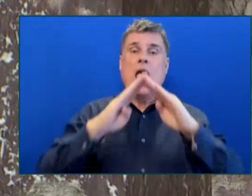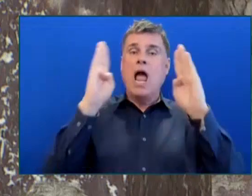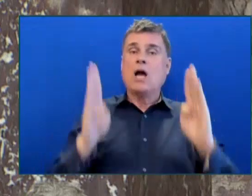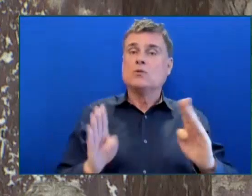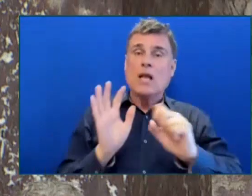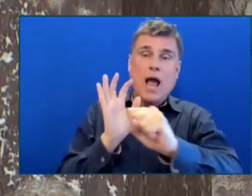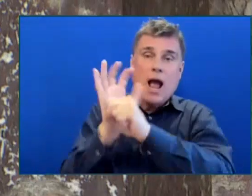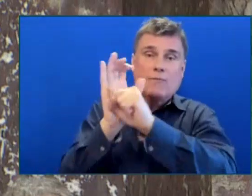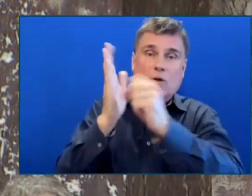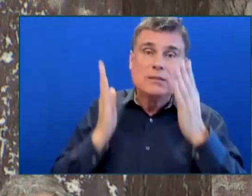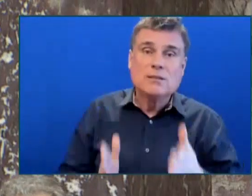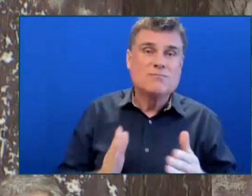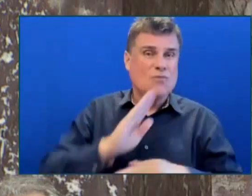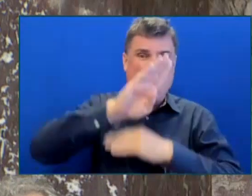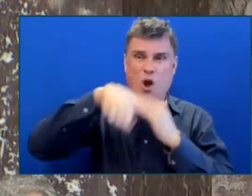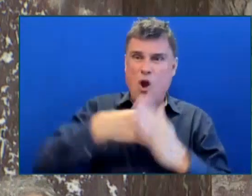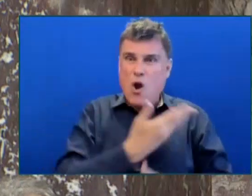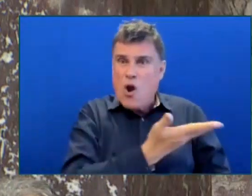it.